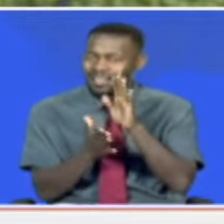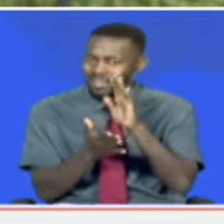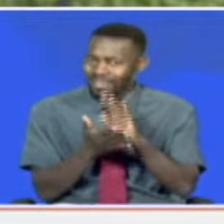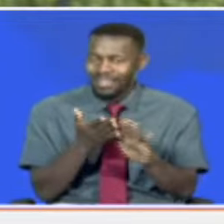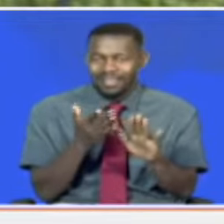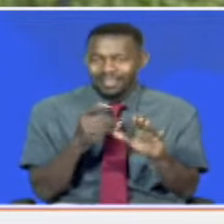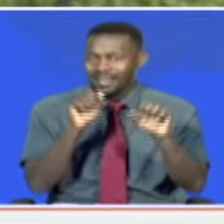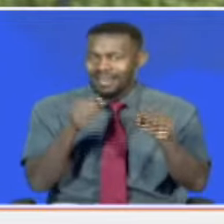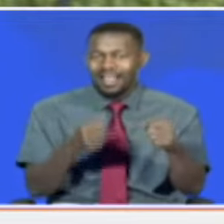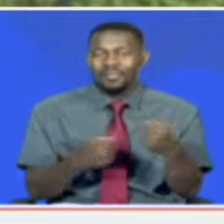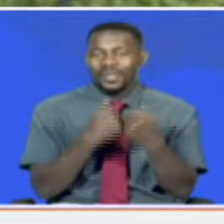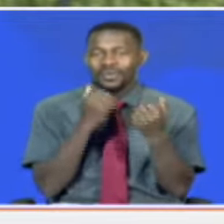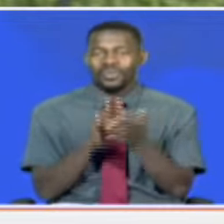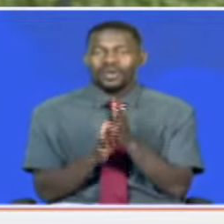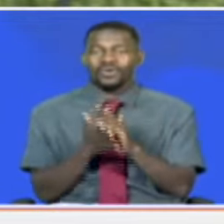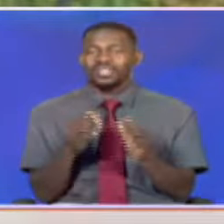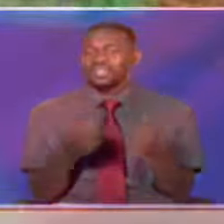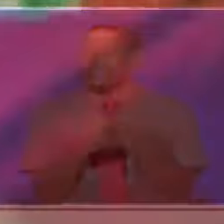with challenges.